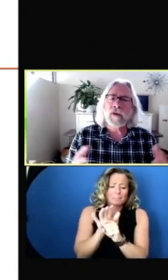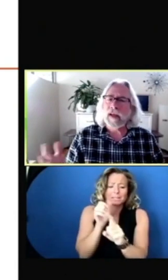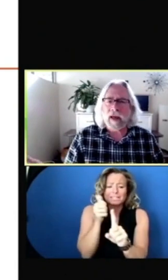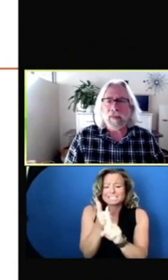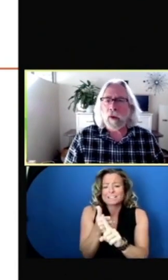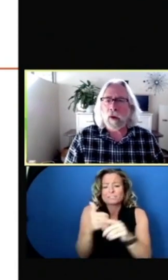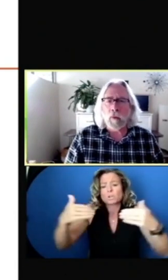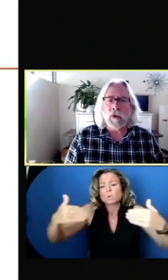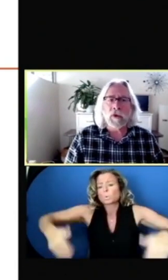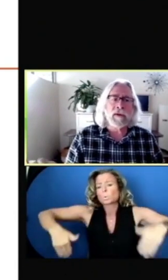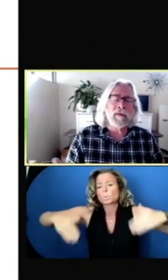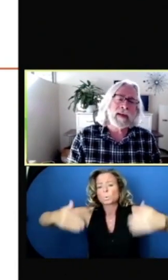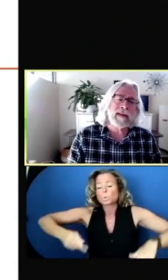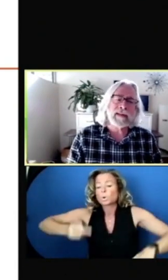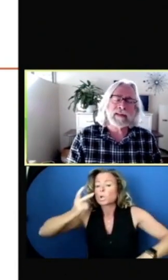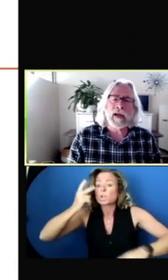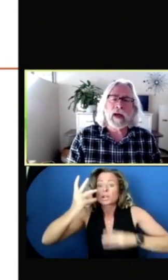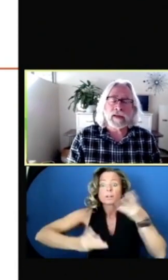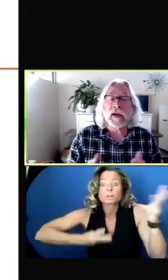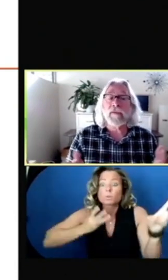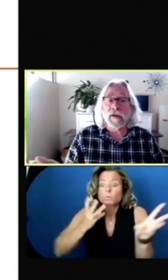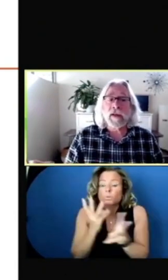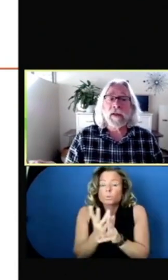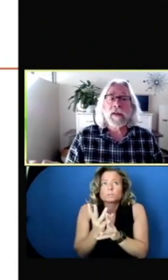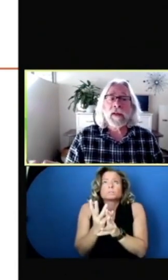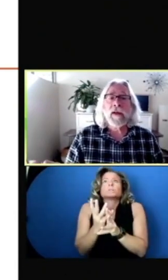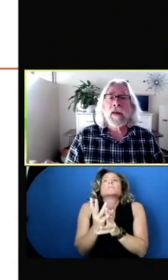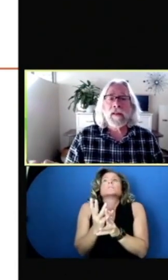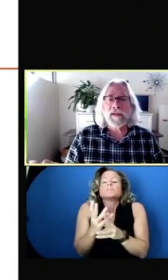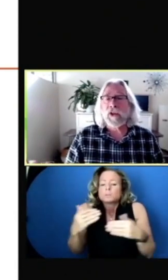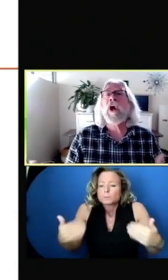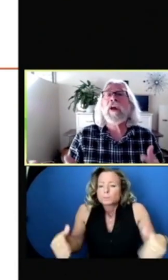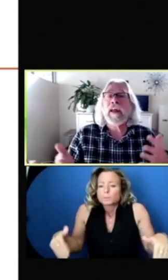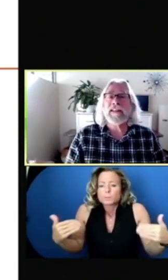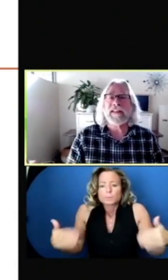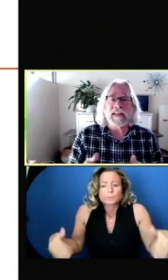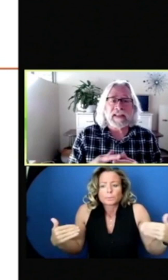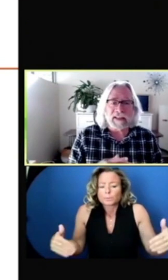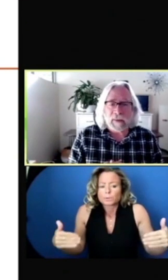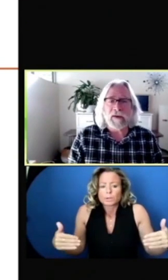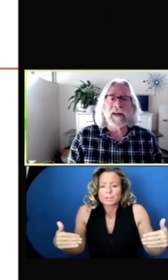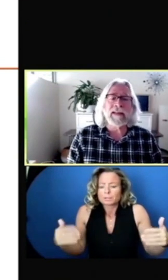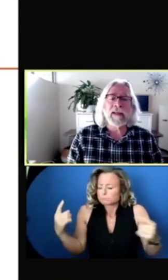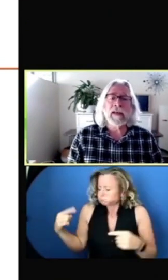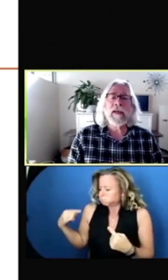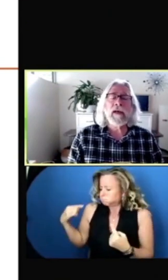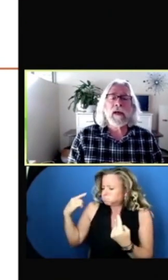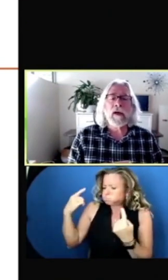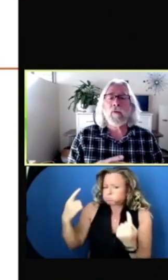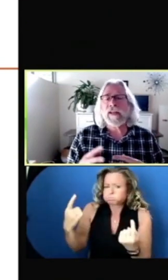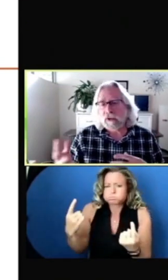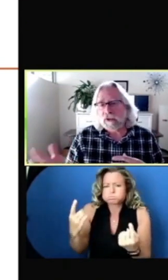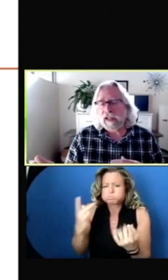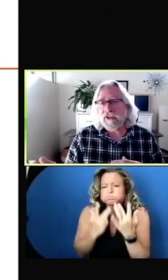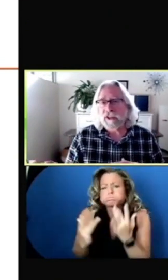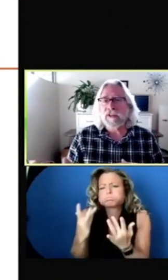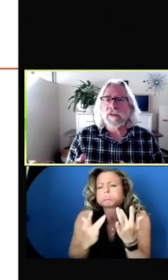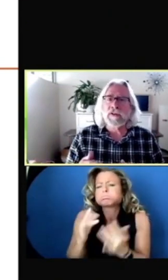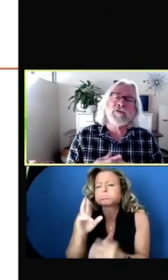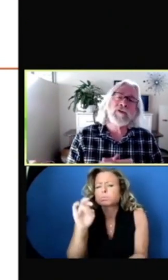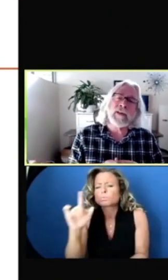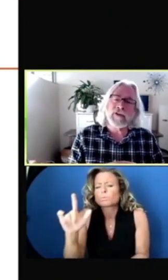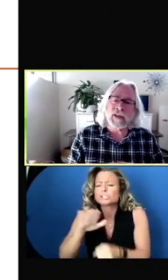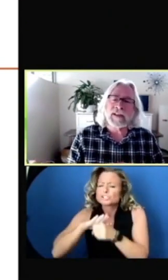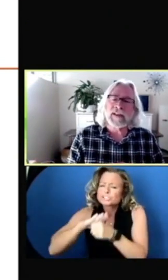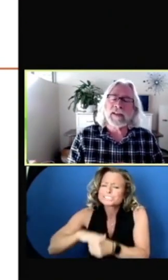We are looking at a world that has uncovered long existing disparities, racial